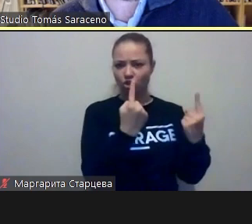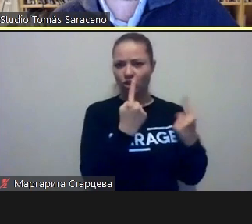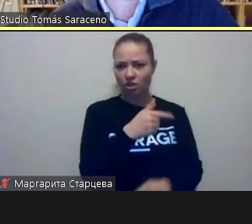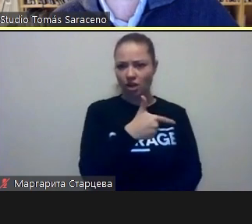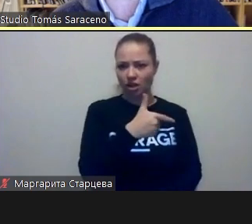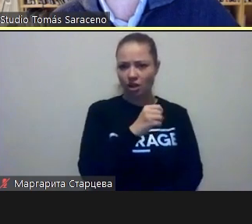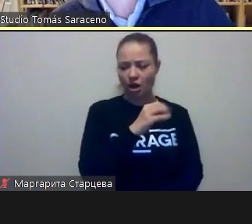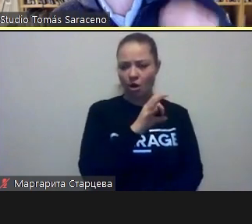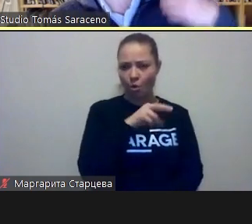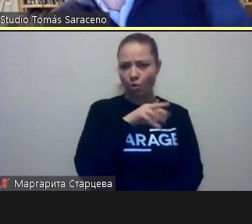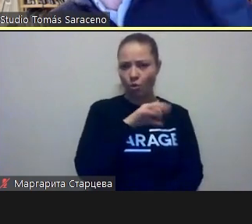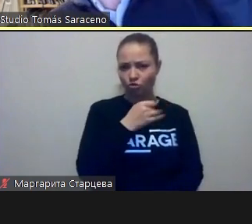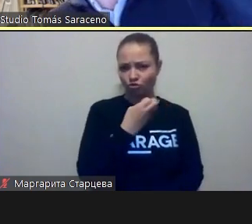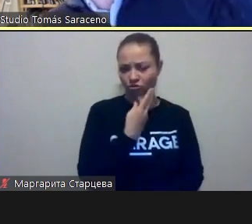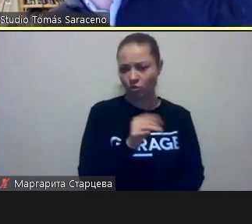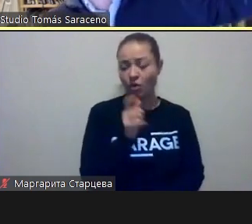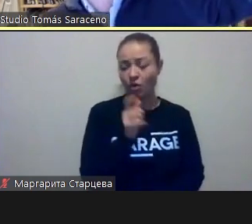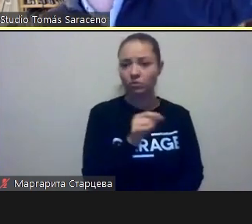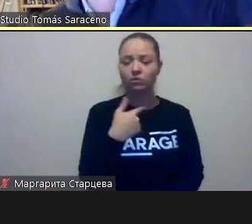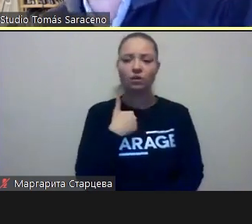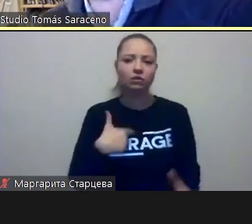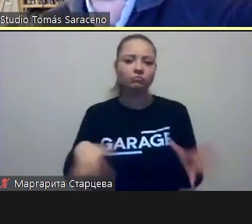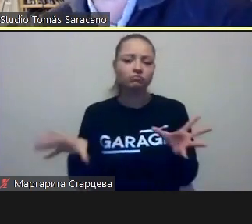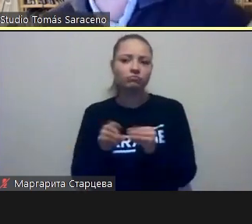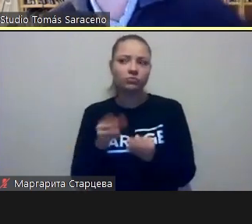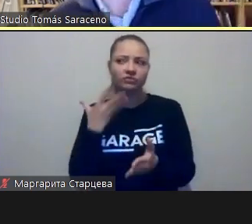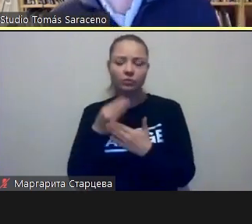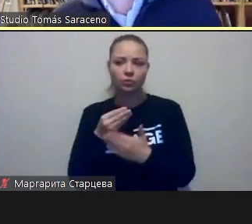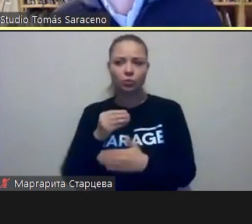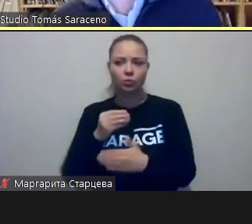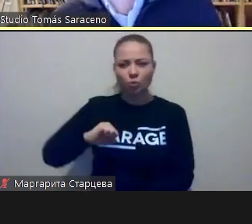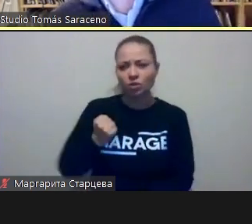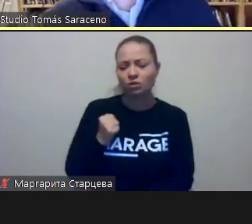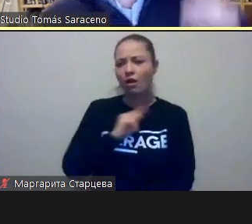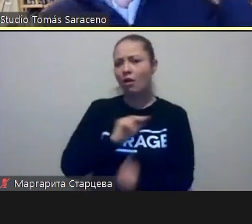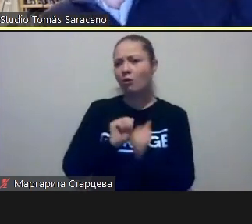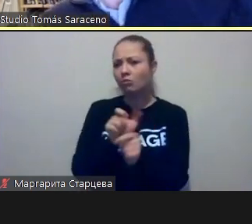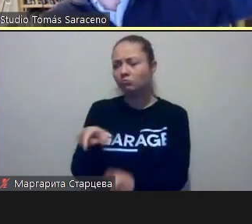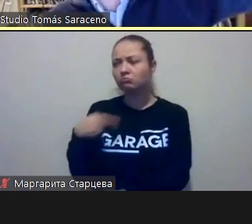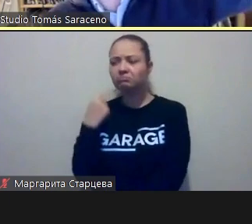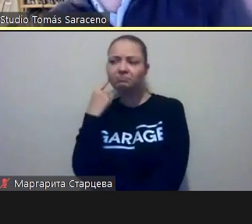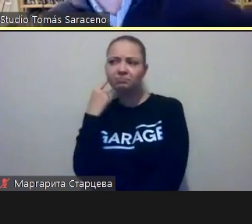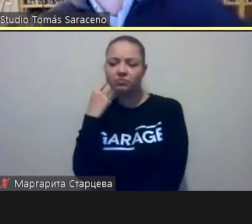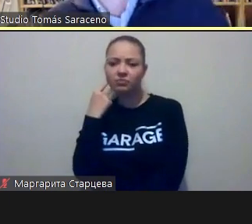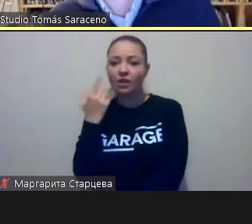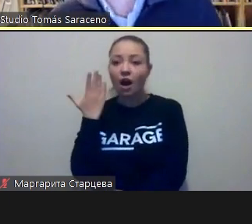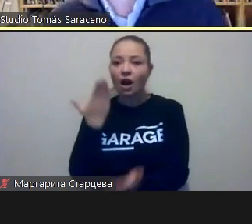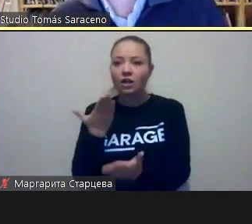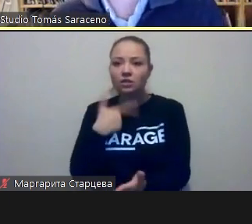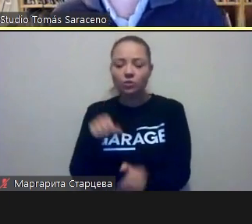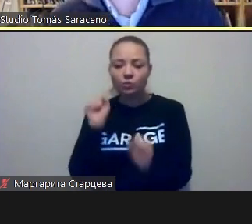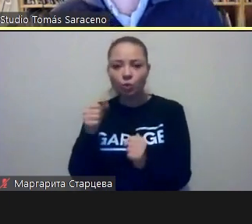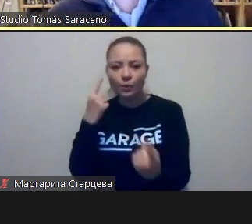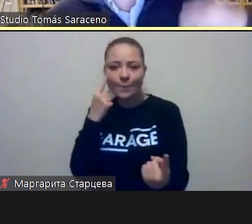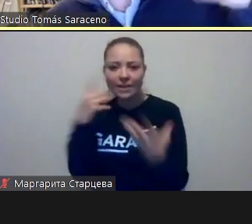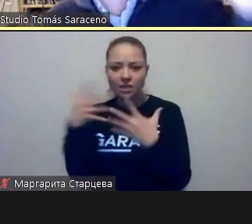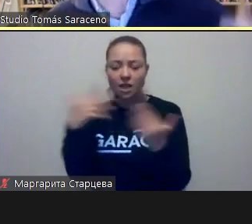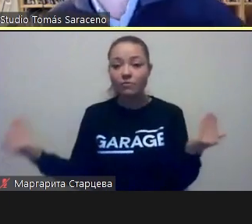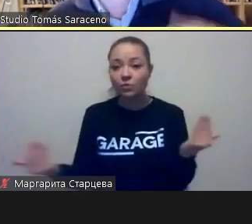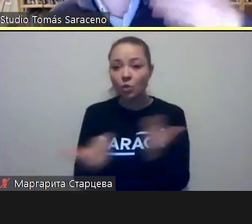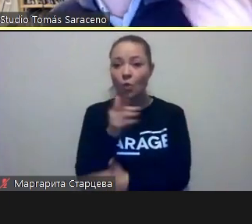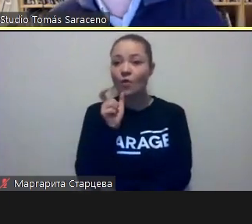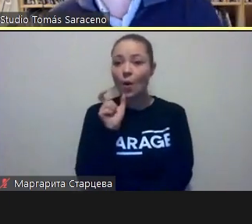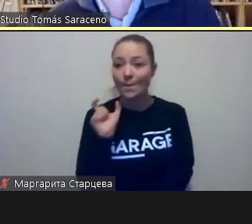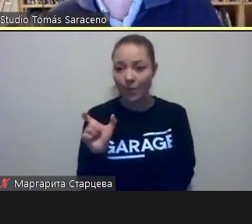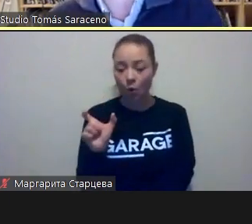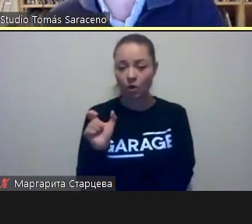colleagues that what if we kind of name in anticipation an epoch that it might yet to become real if we start